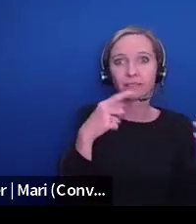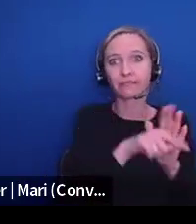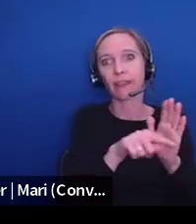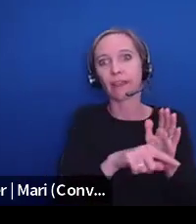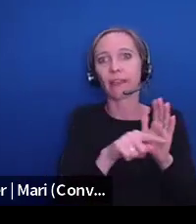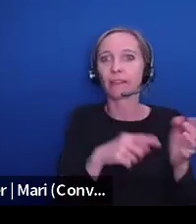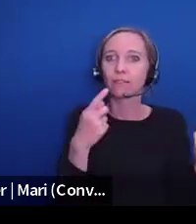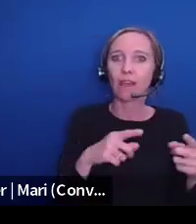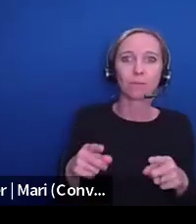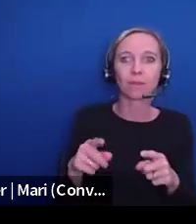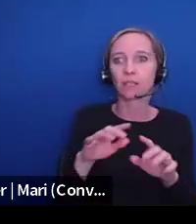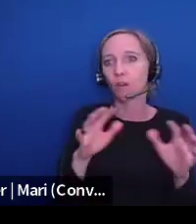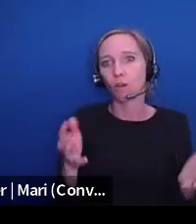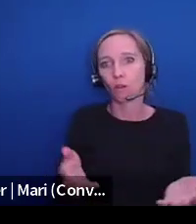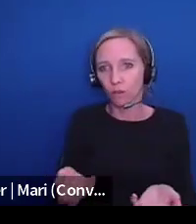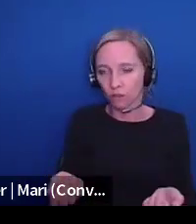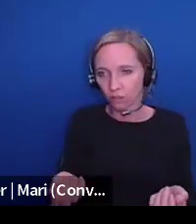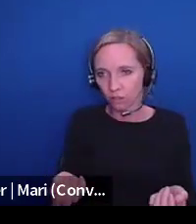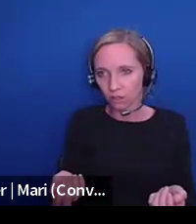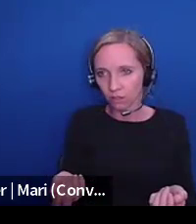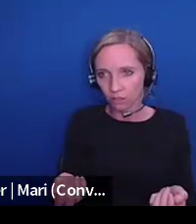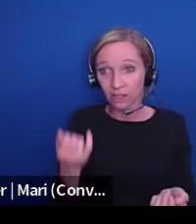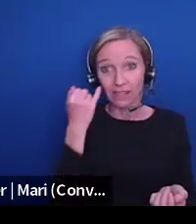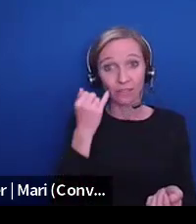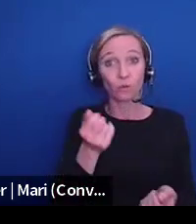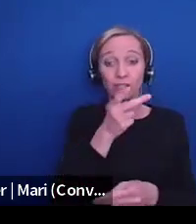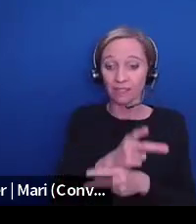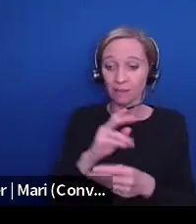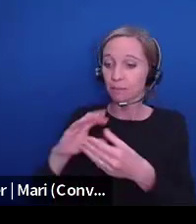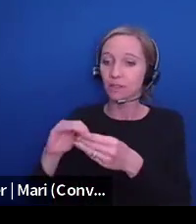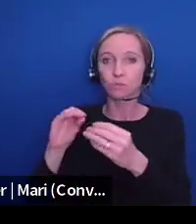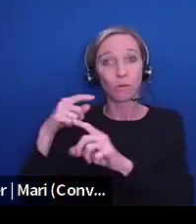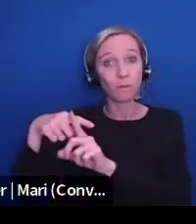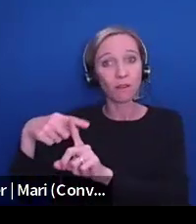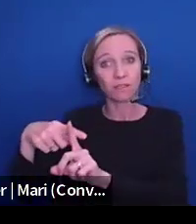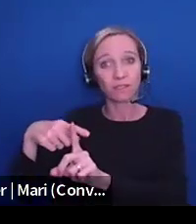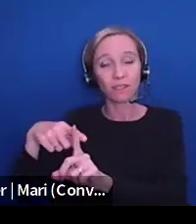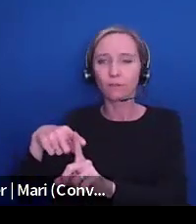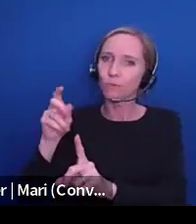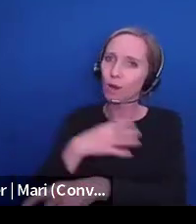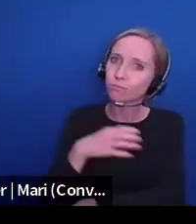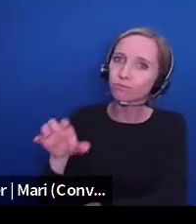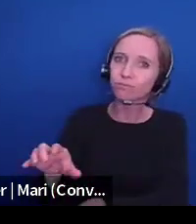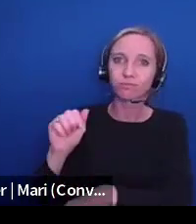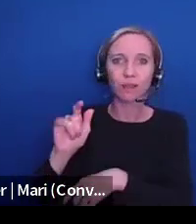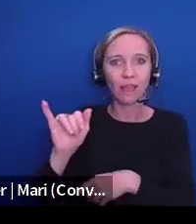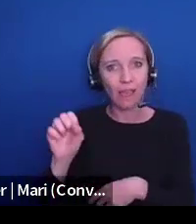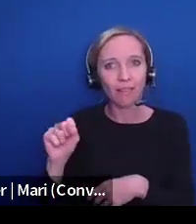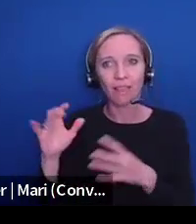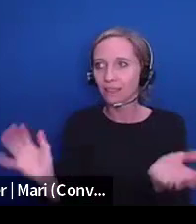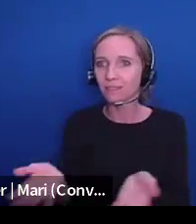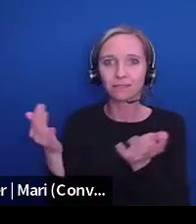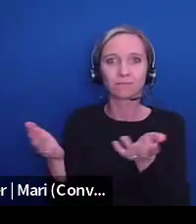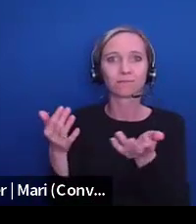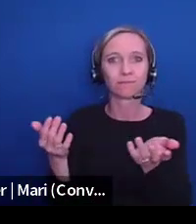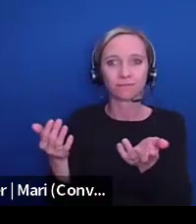may kind of say like, oh, I don't like what they're doing. If we keep the message really positive and focus on empowering allies and so on, I